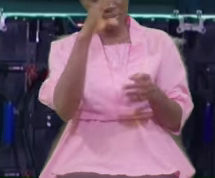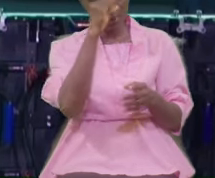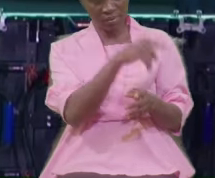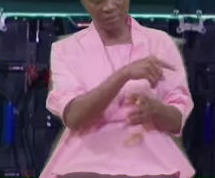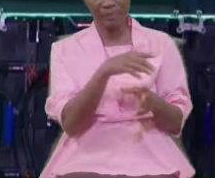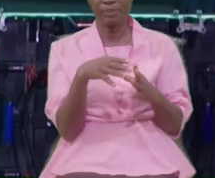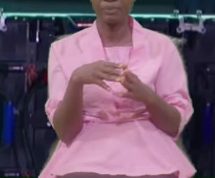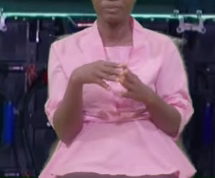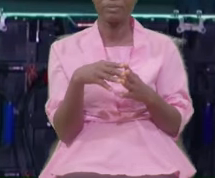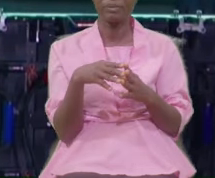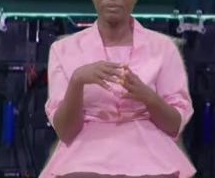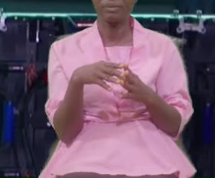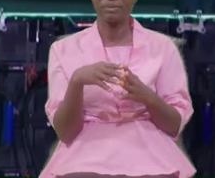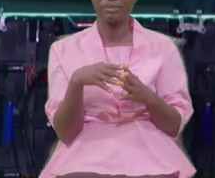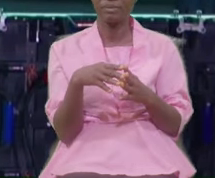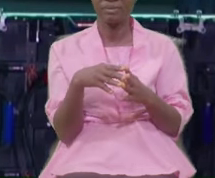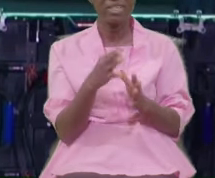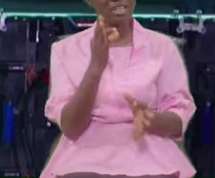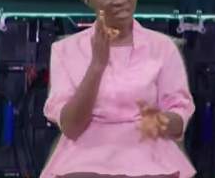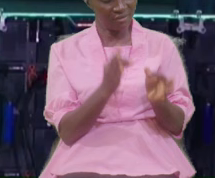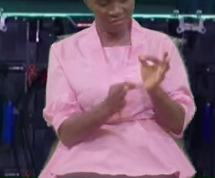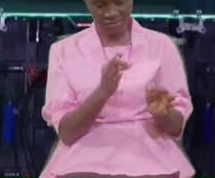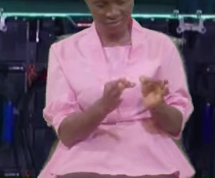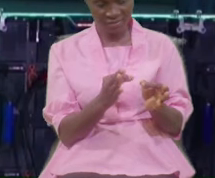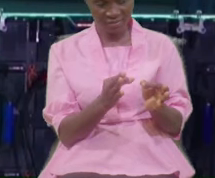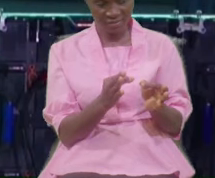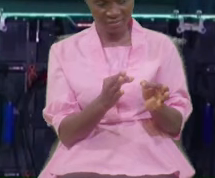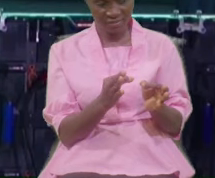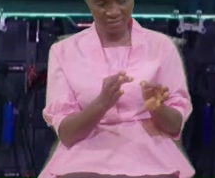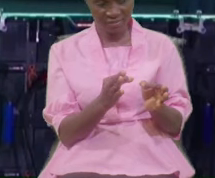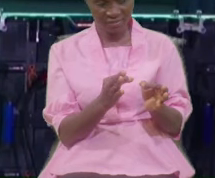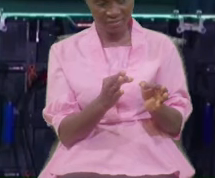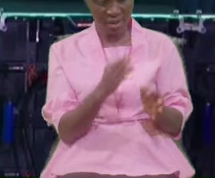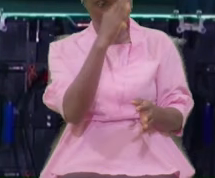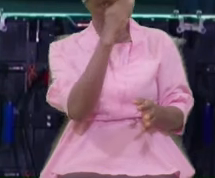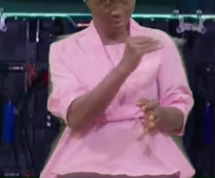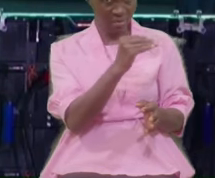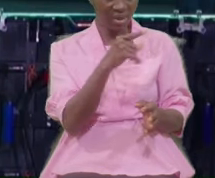unto if k the man said